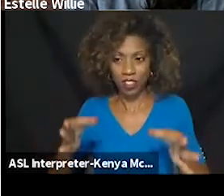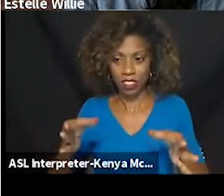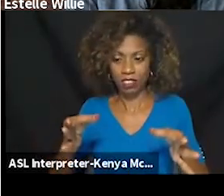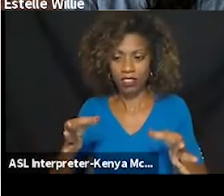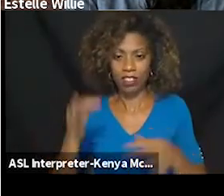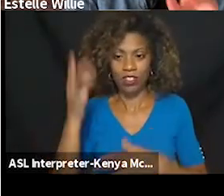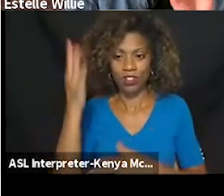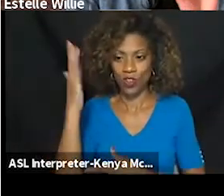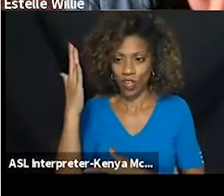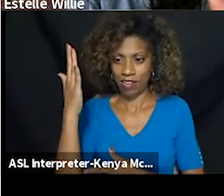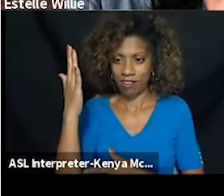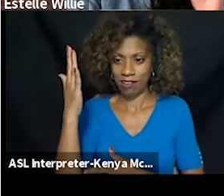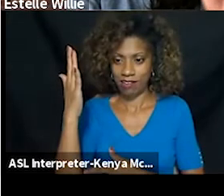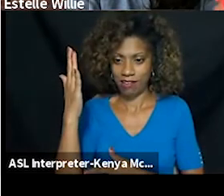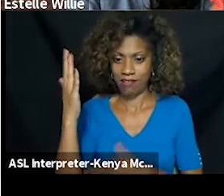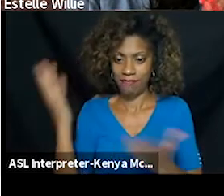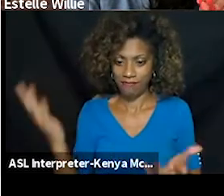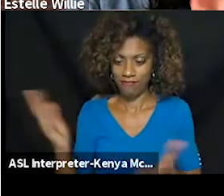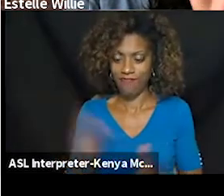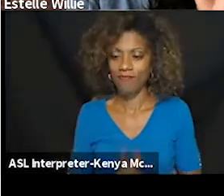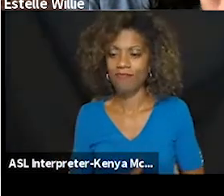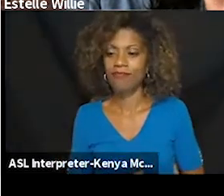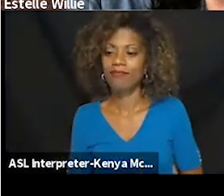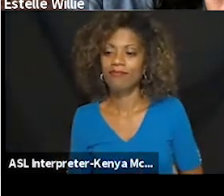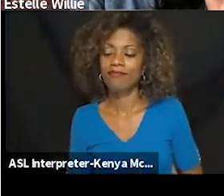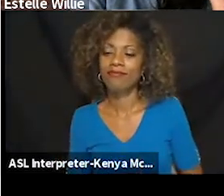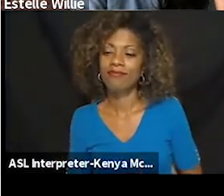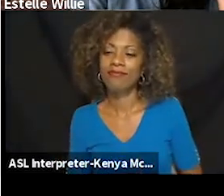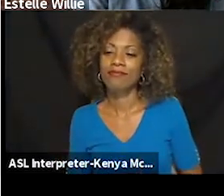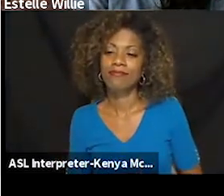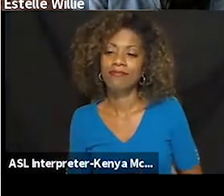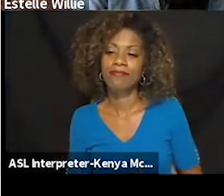think through during like a time when there's